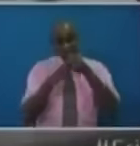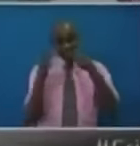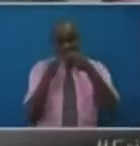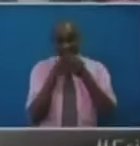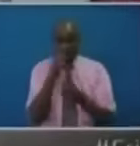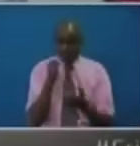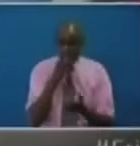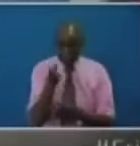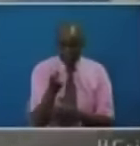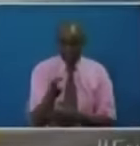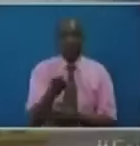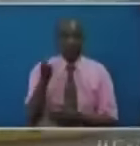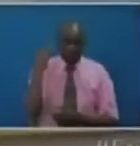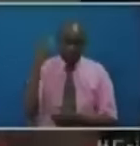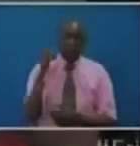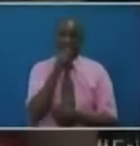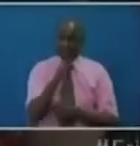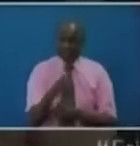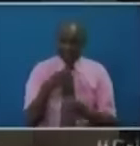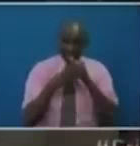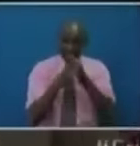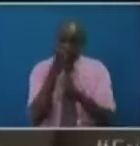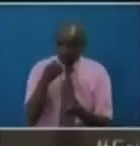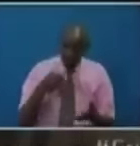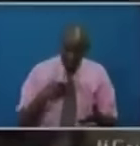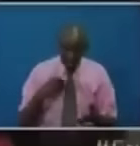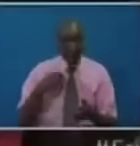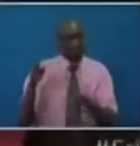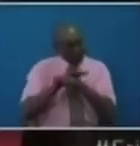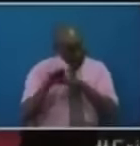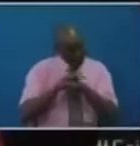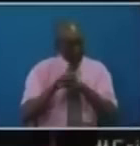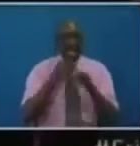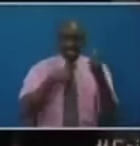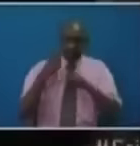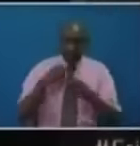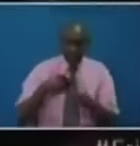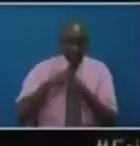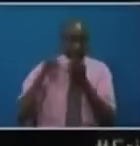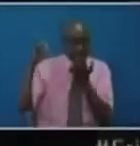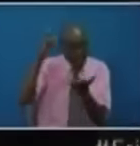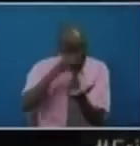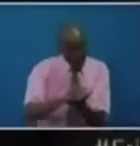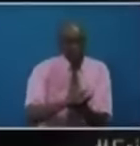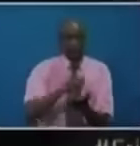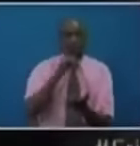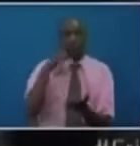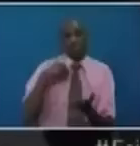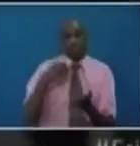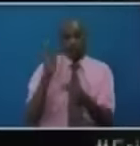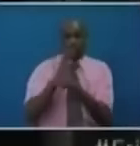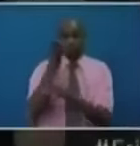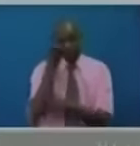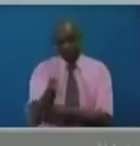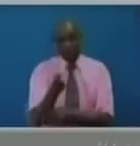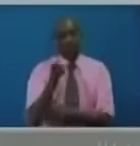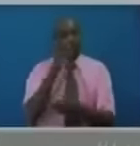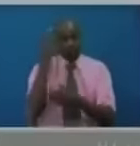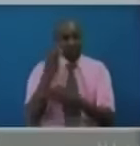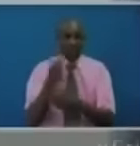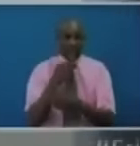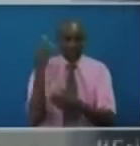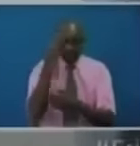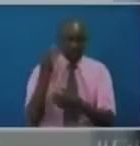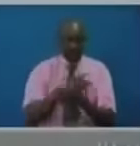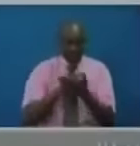78-year-old former Tanzanian leader has had a very busy schedule since he touched down in Bujumbura on Wednesday this week.